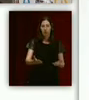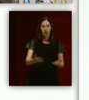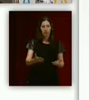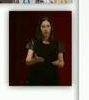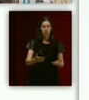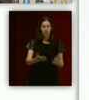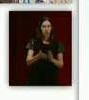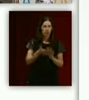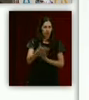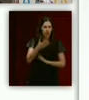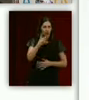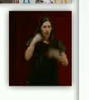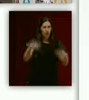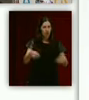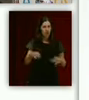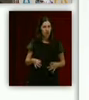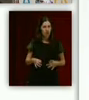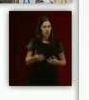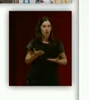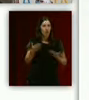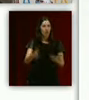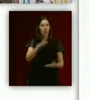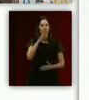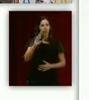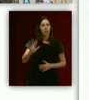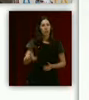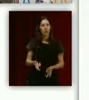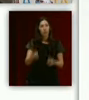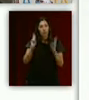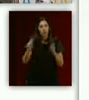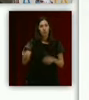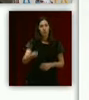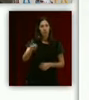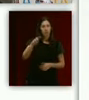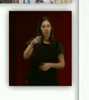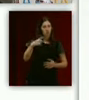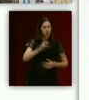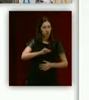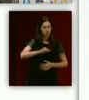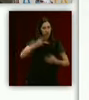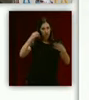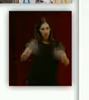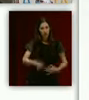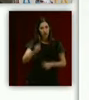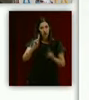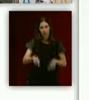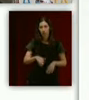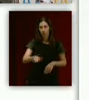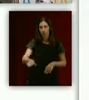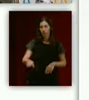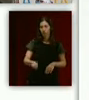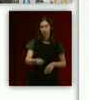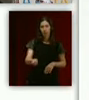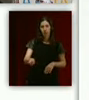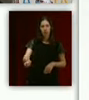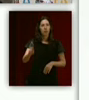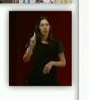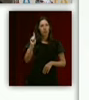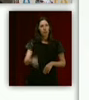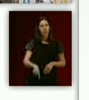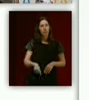walking, the sensor will help them. This is much more than a mere walker, because it allows you